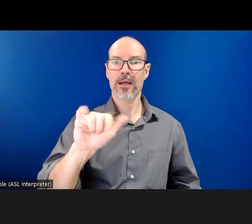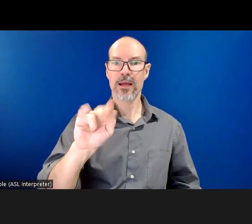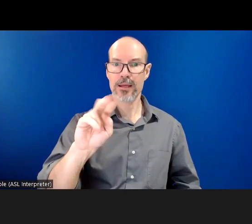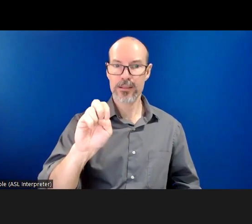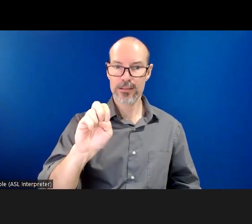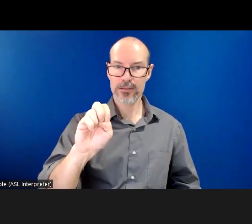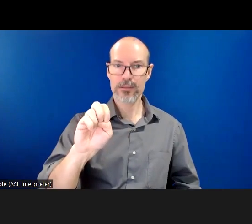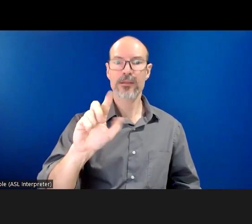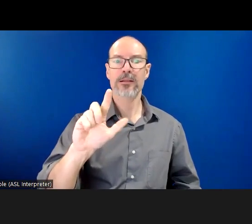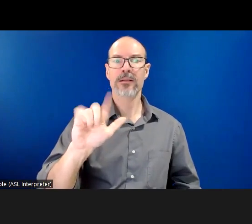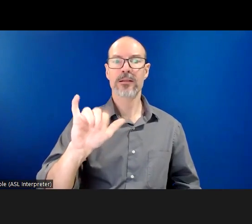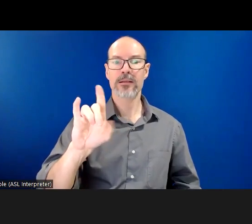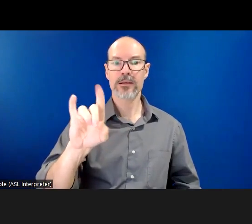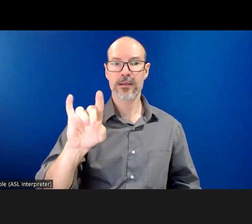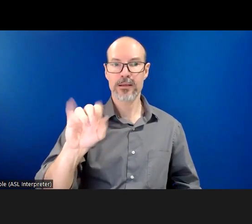Lydia Lowe,